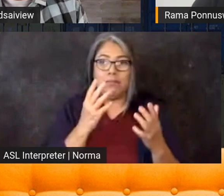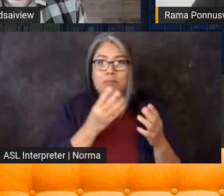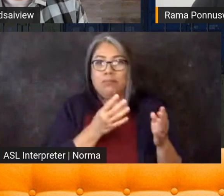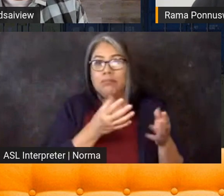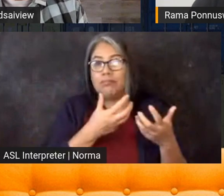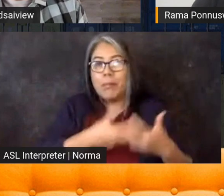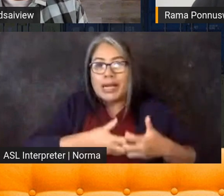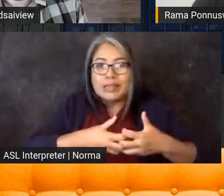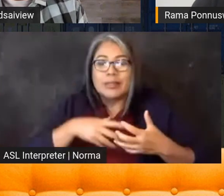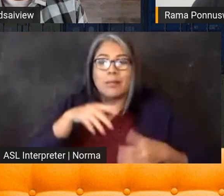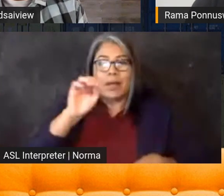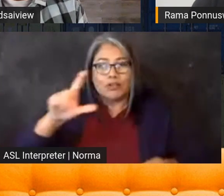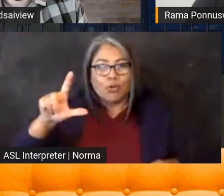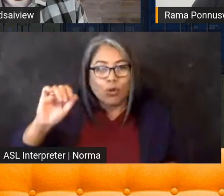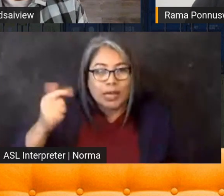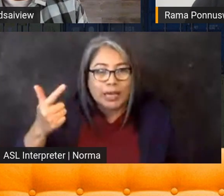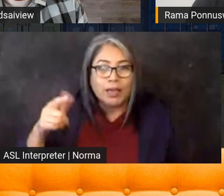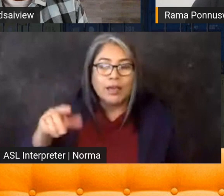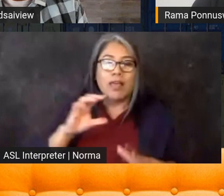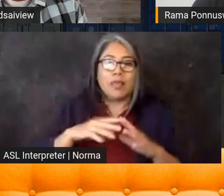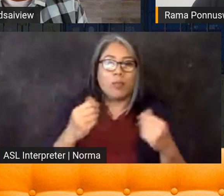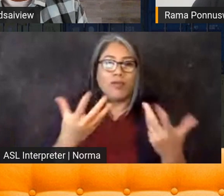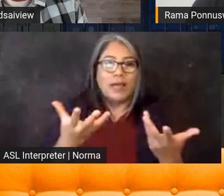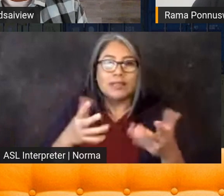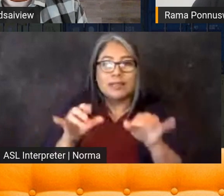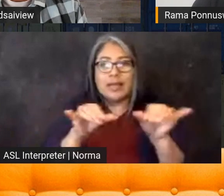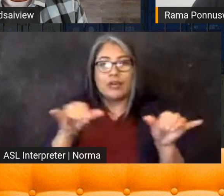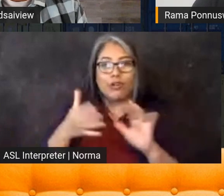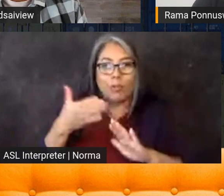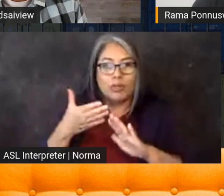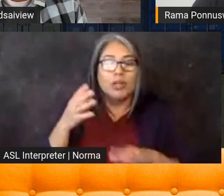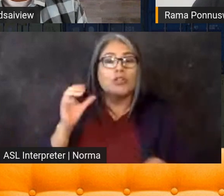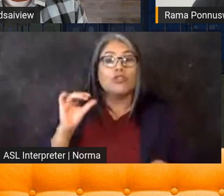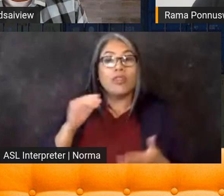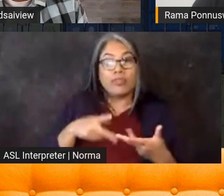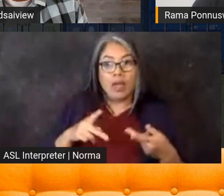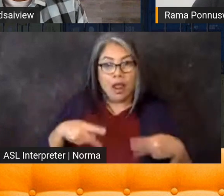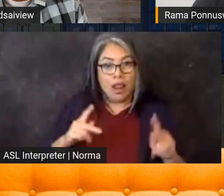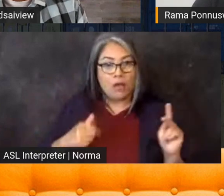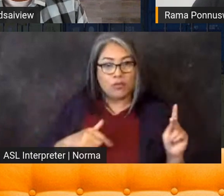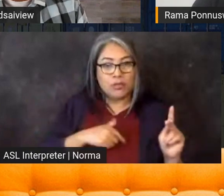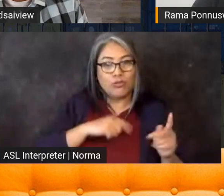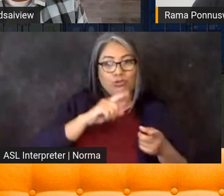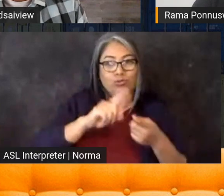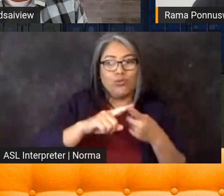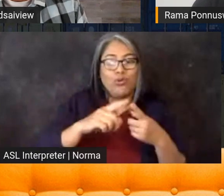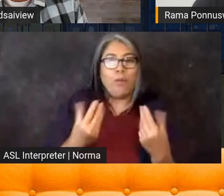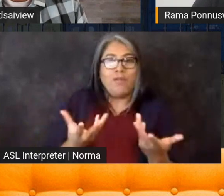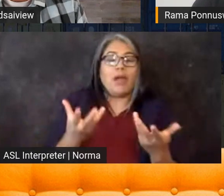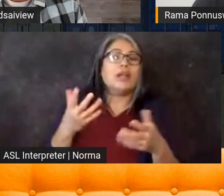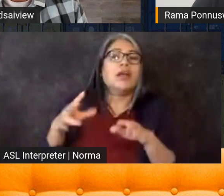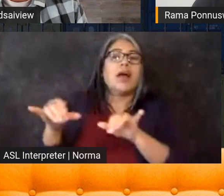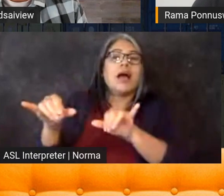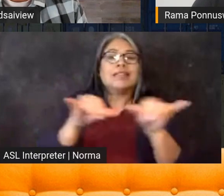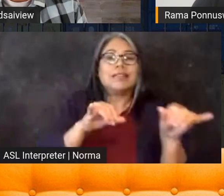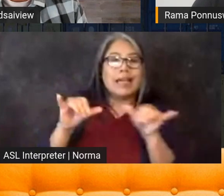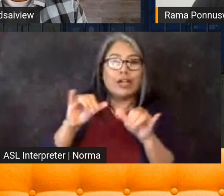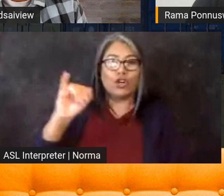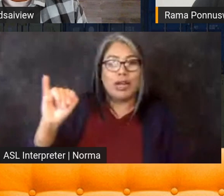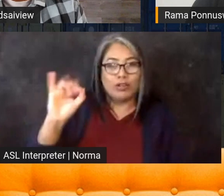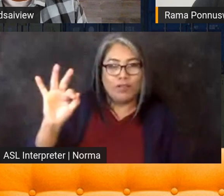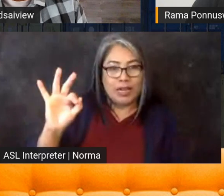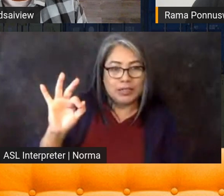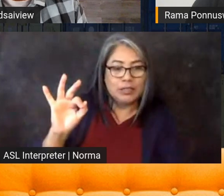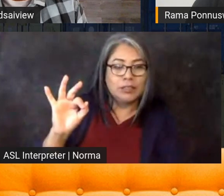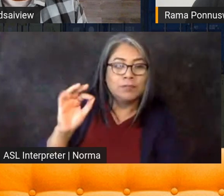simplifies provisioning, upgrading, and cluster operations. So that enables us to provide a standard interface on